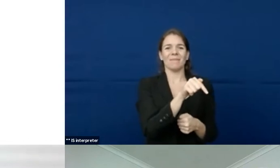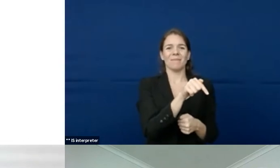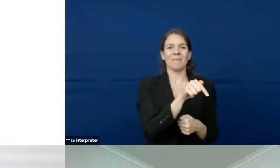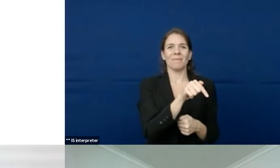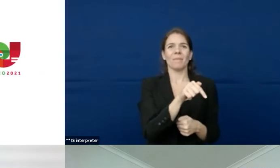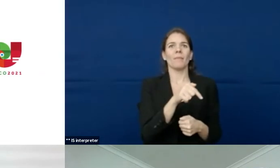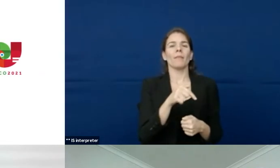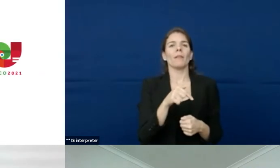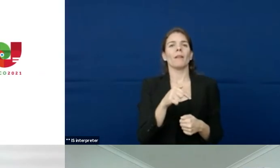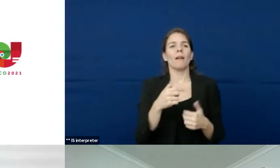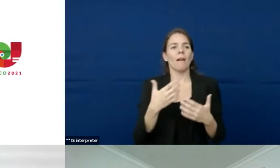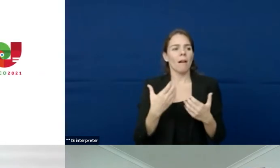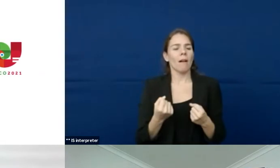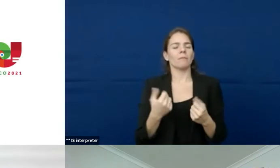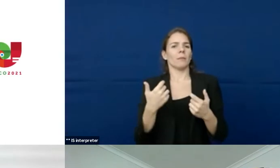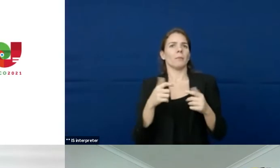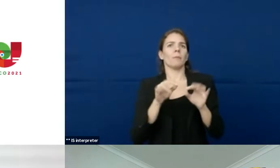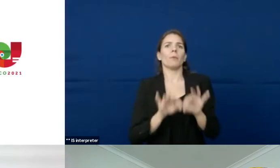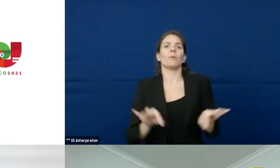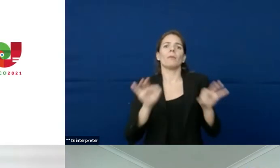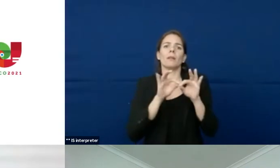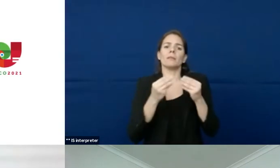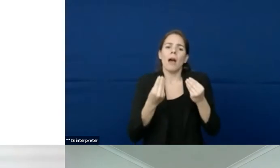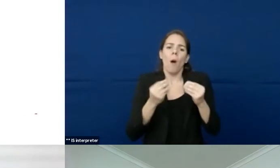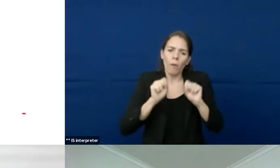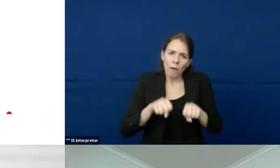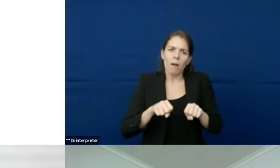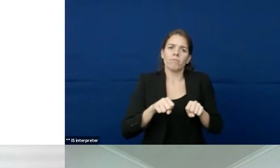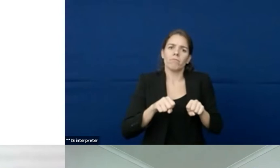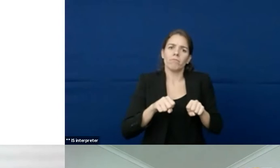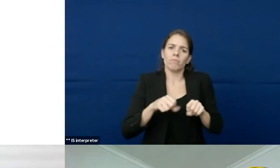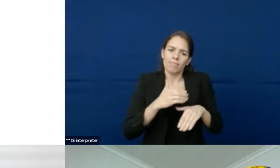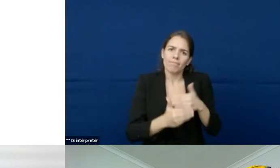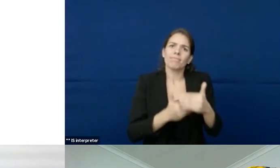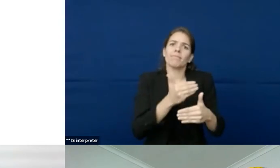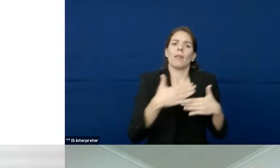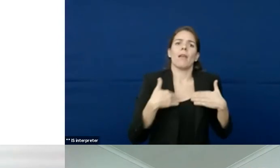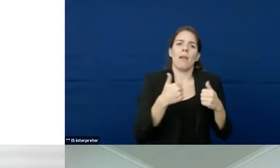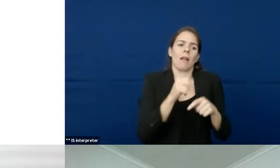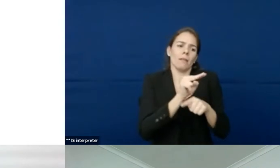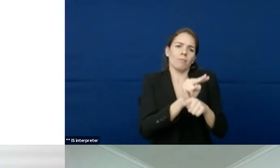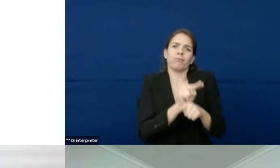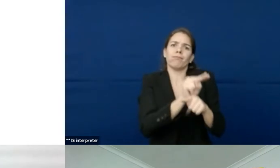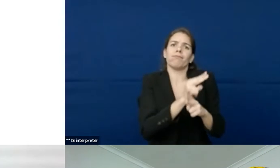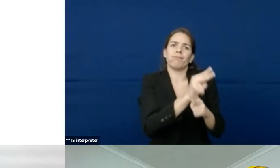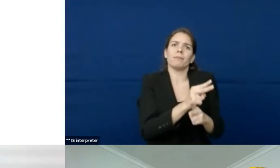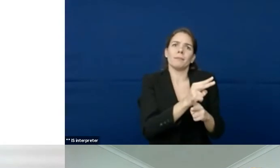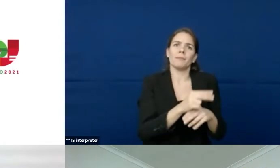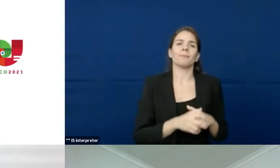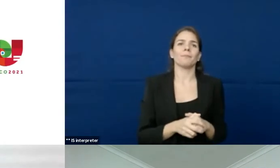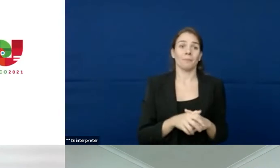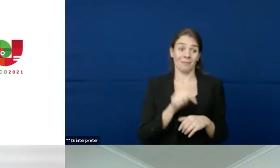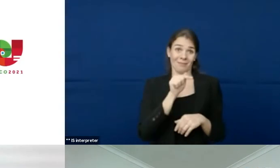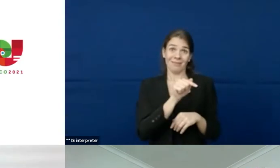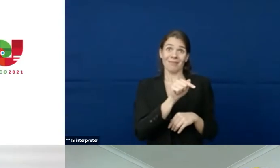we in the health sector need to be able to identify, to be able to provide care and support in all its